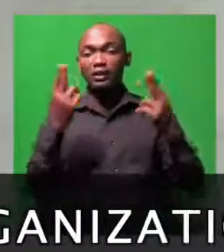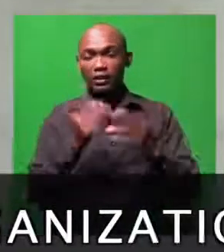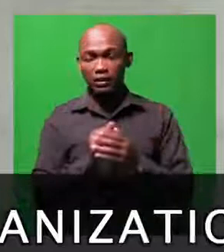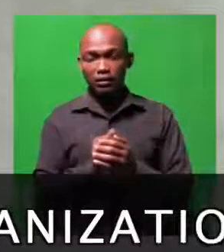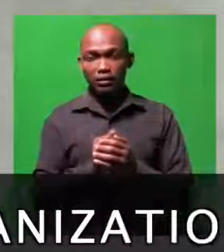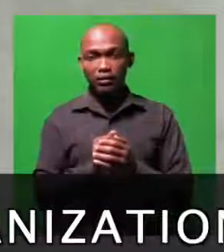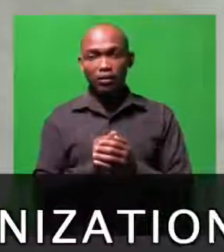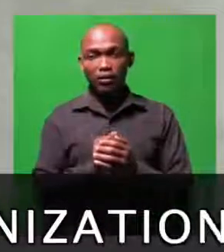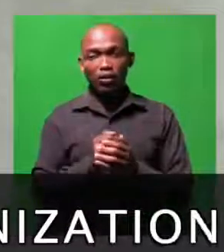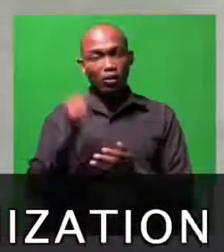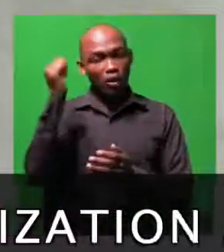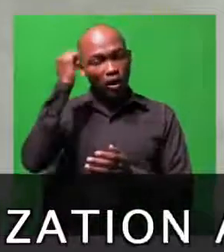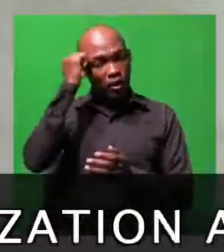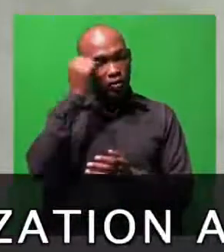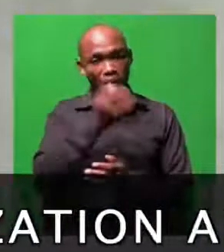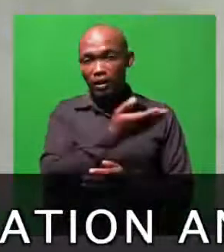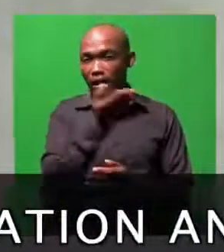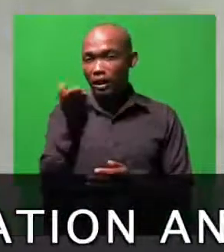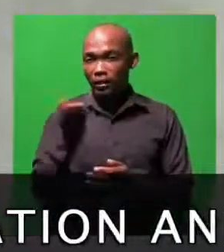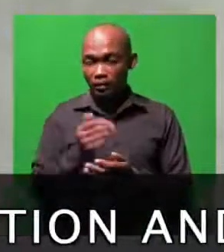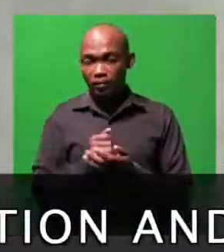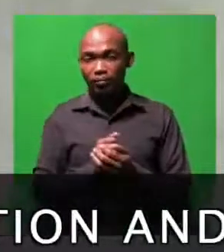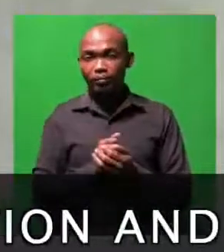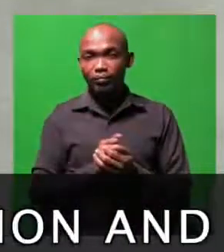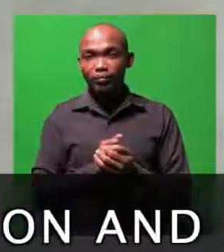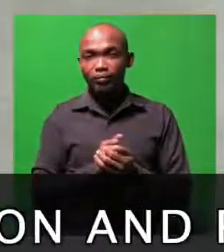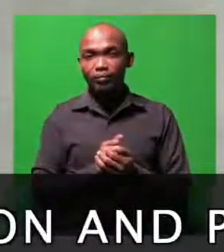Who can remind us? Yes.